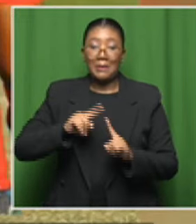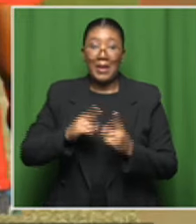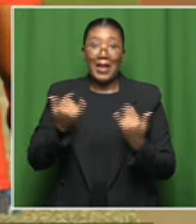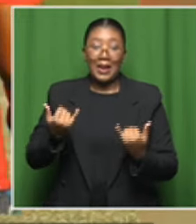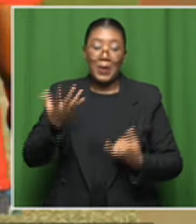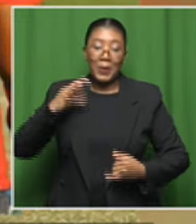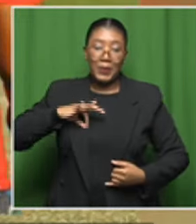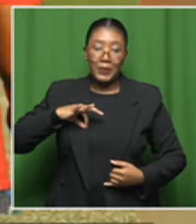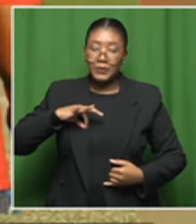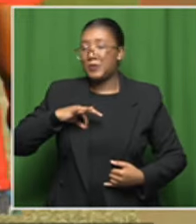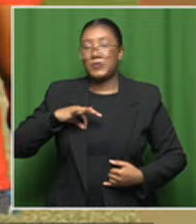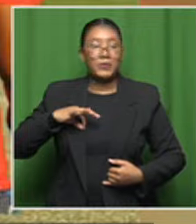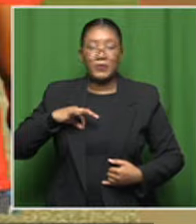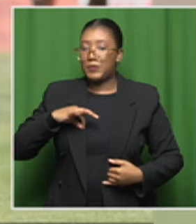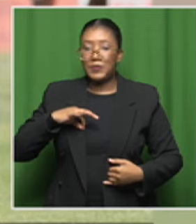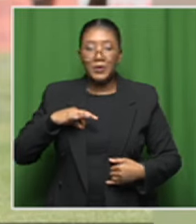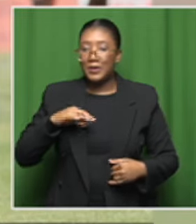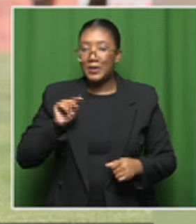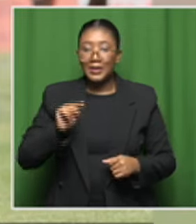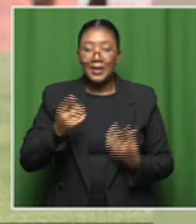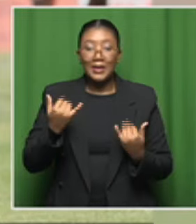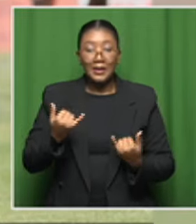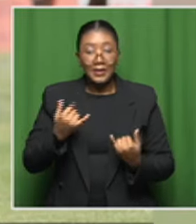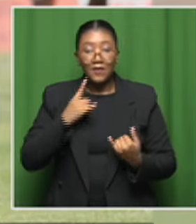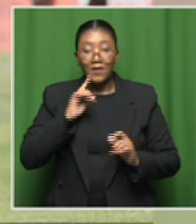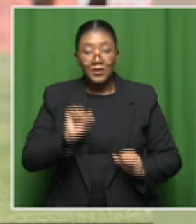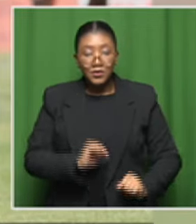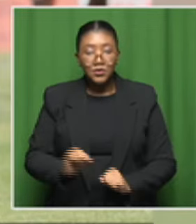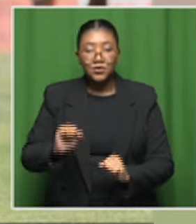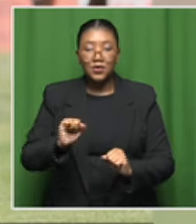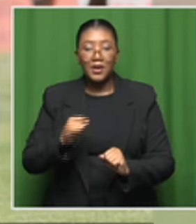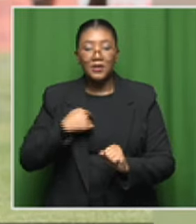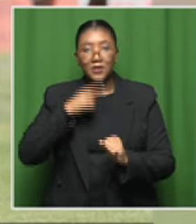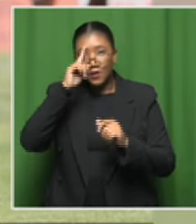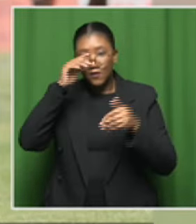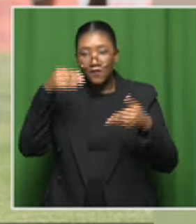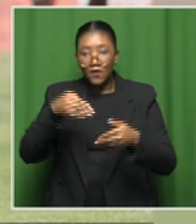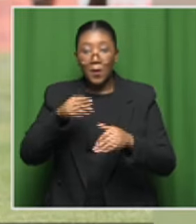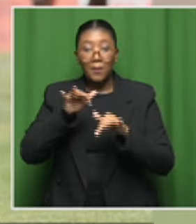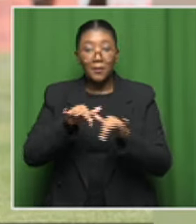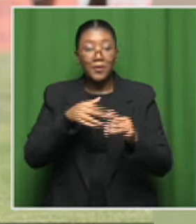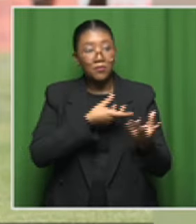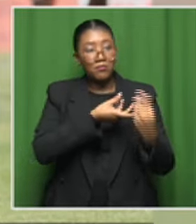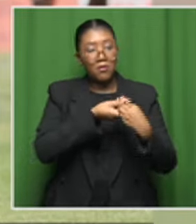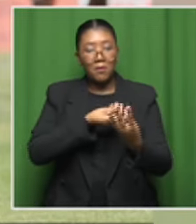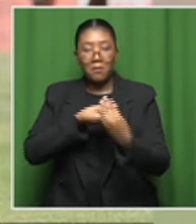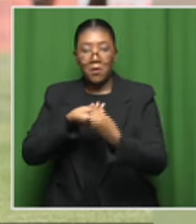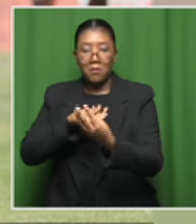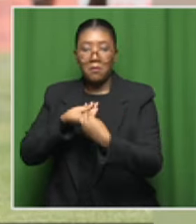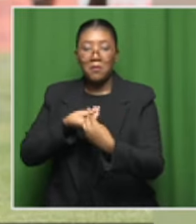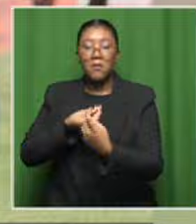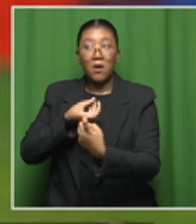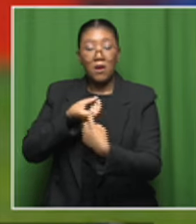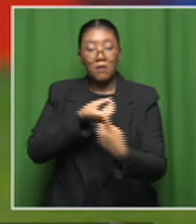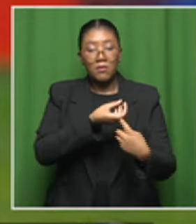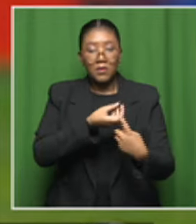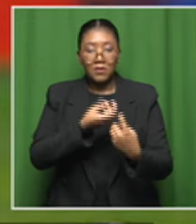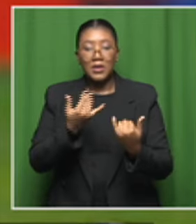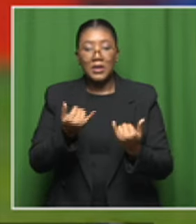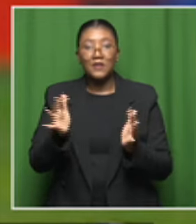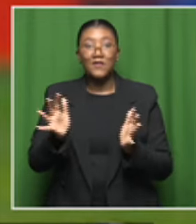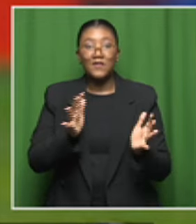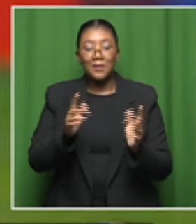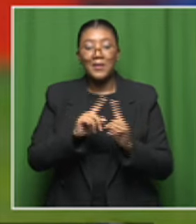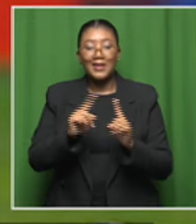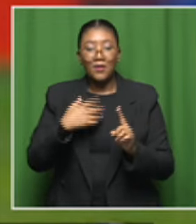the strategy covers both our current players and people that we basically want to get into the football environment. So we are